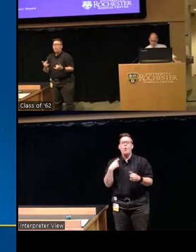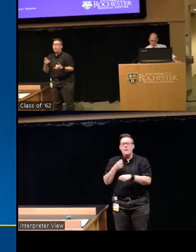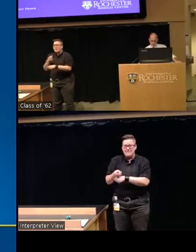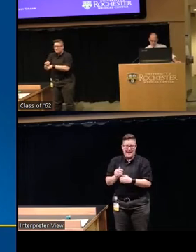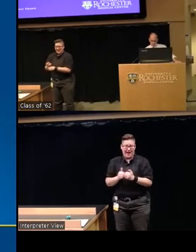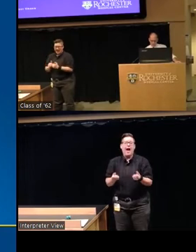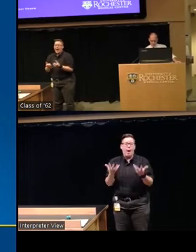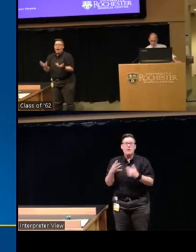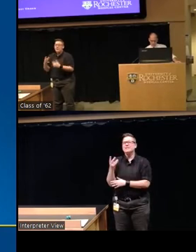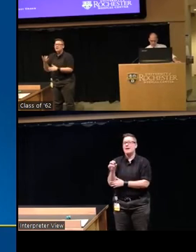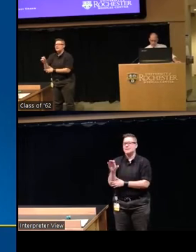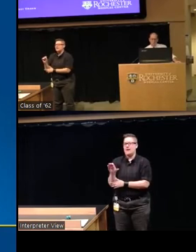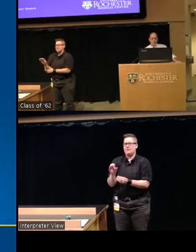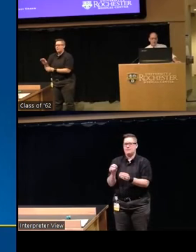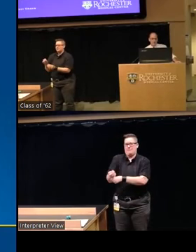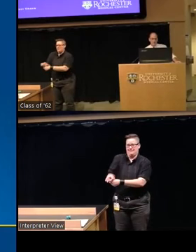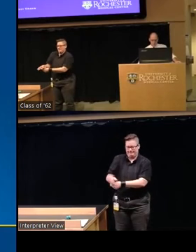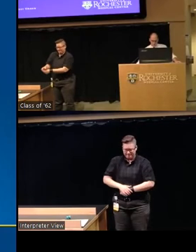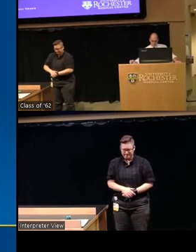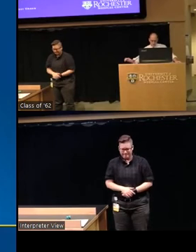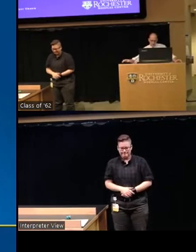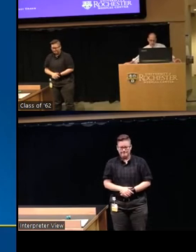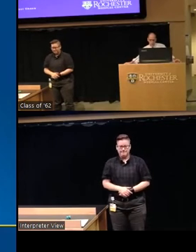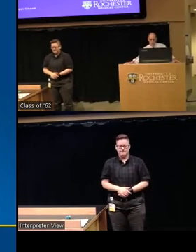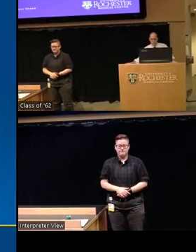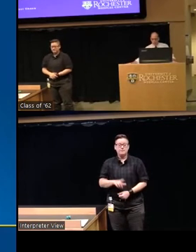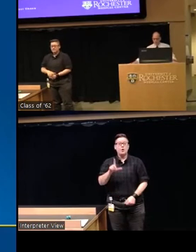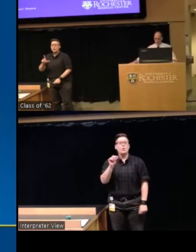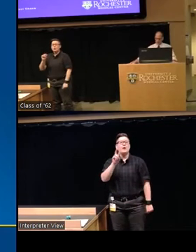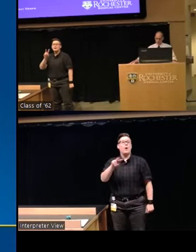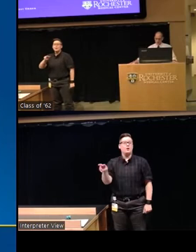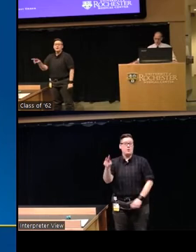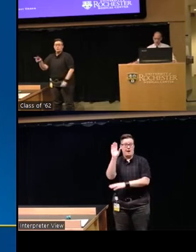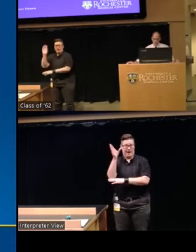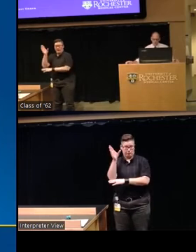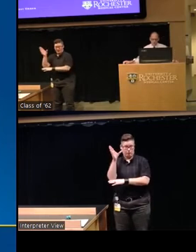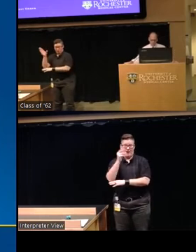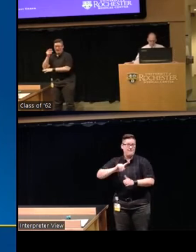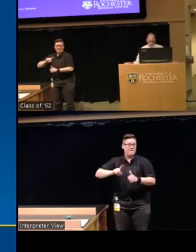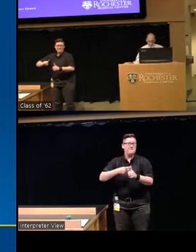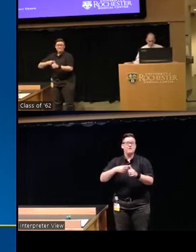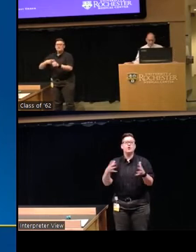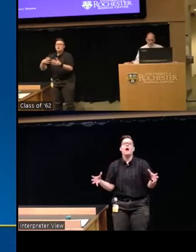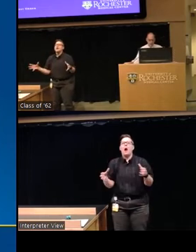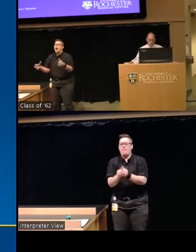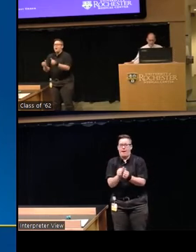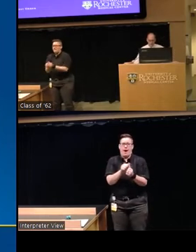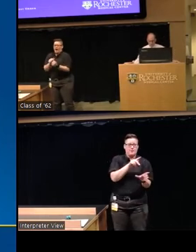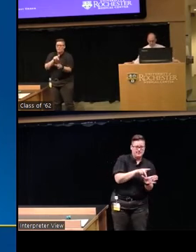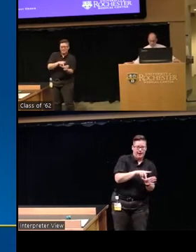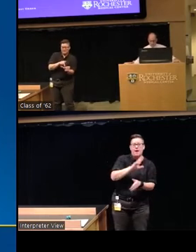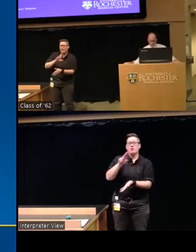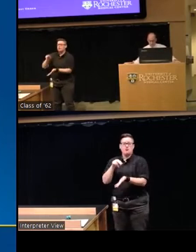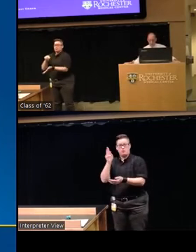faster. Our 2022 Goldberg lecture and our first combined psychiatry neurology